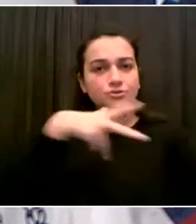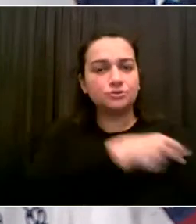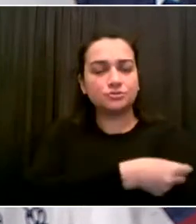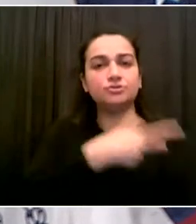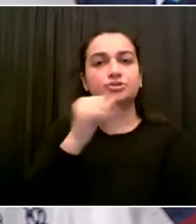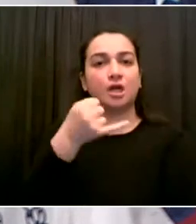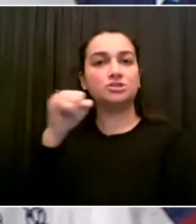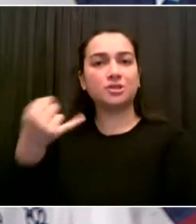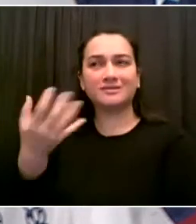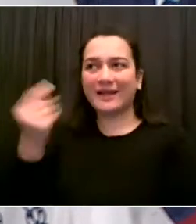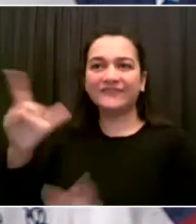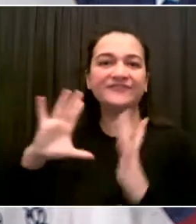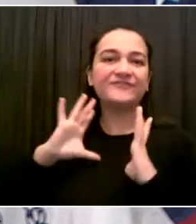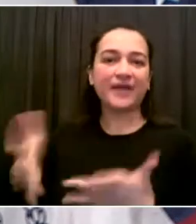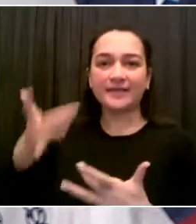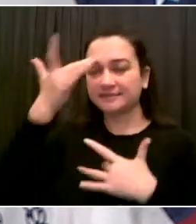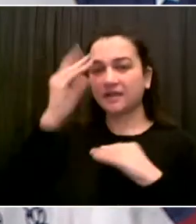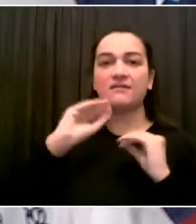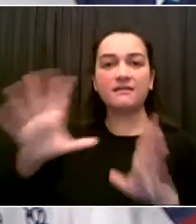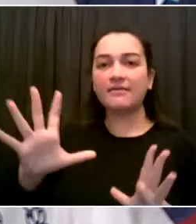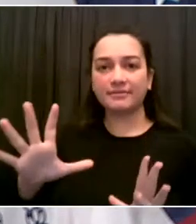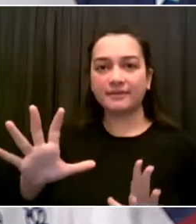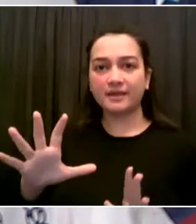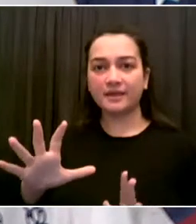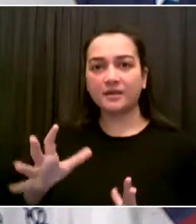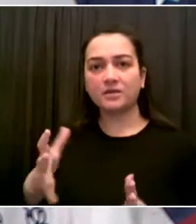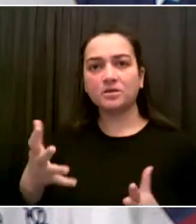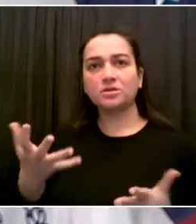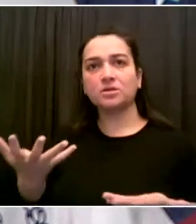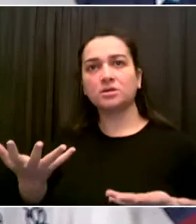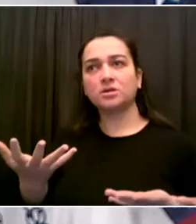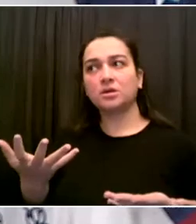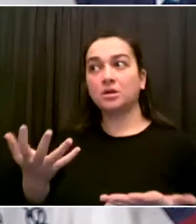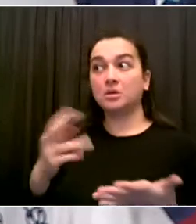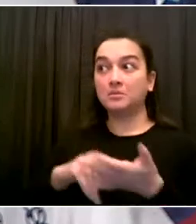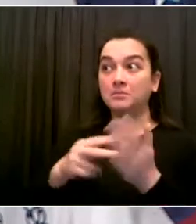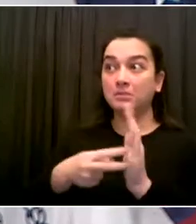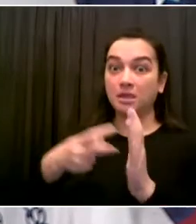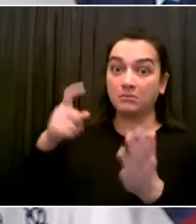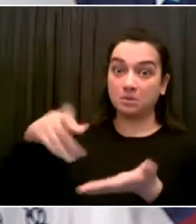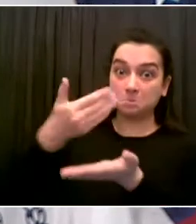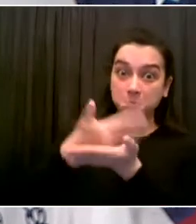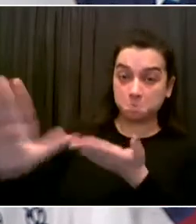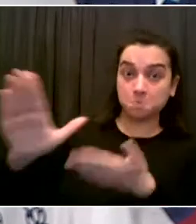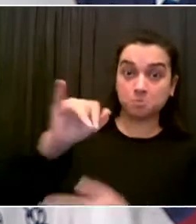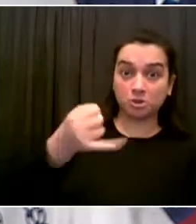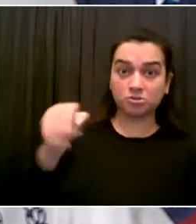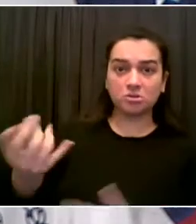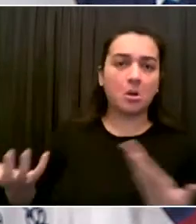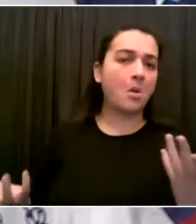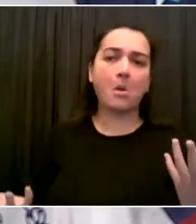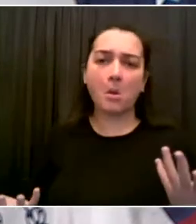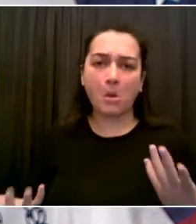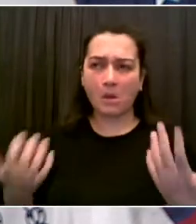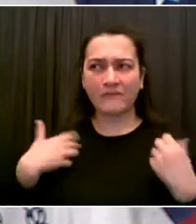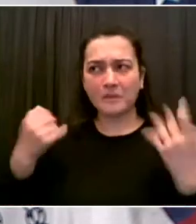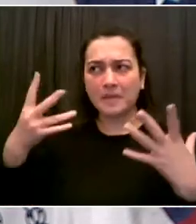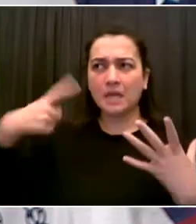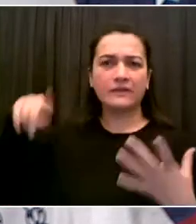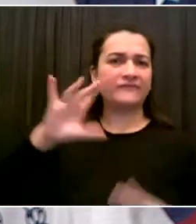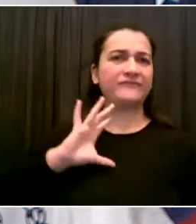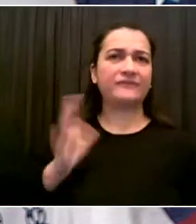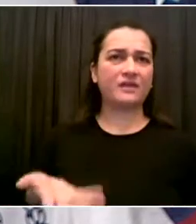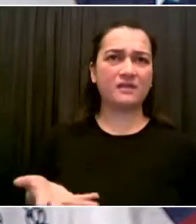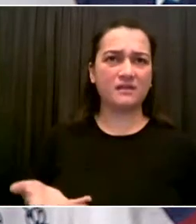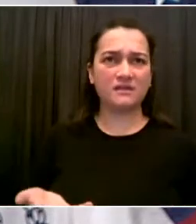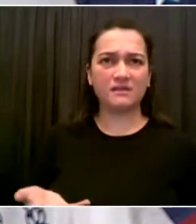I do appreciate that out of an abundance of caution, there's going to be an investigation. But I don't want us to lose the forest for the trees.